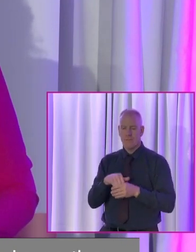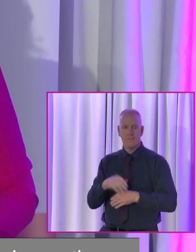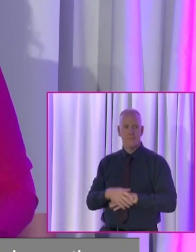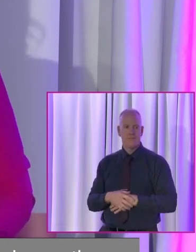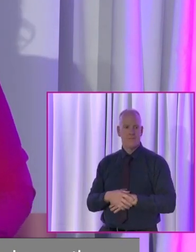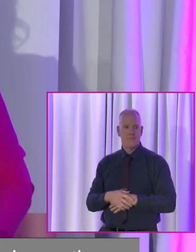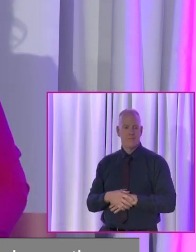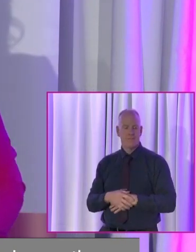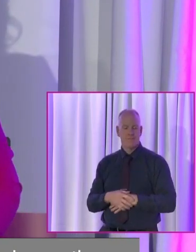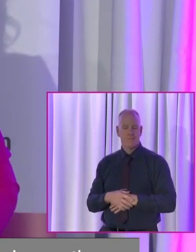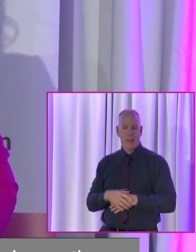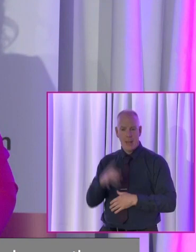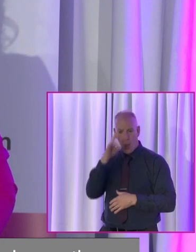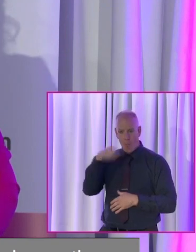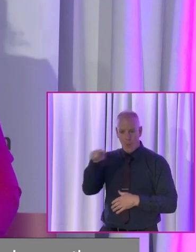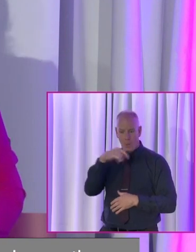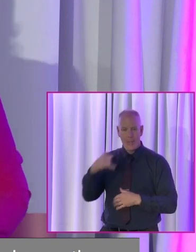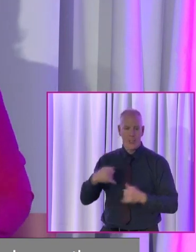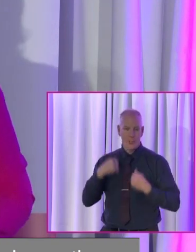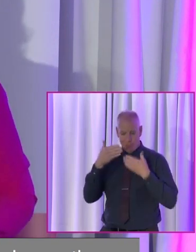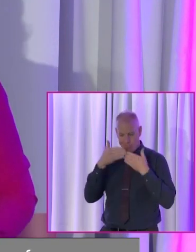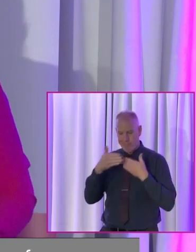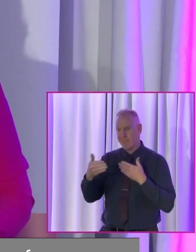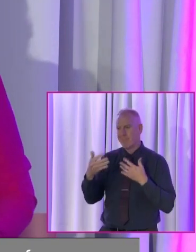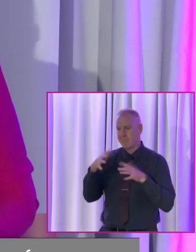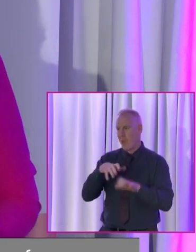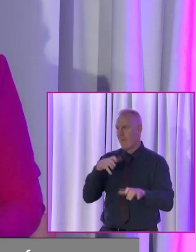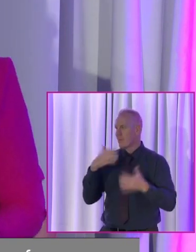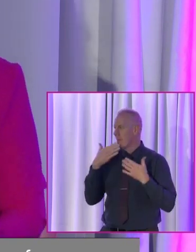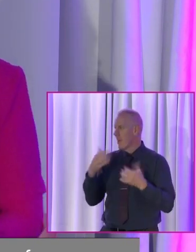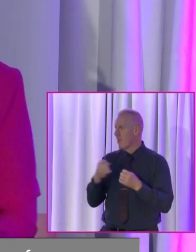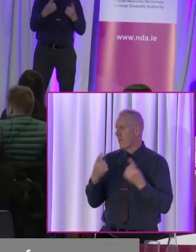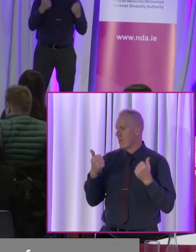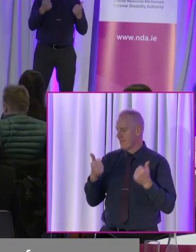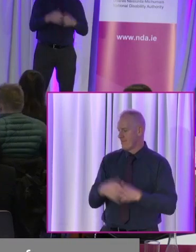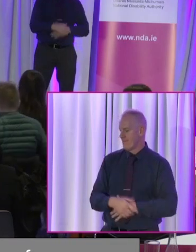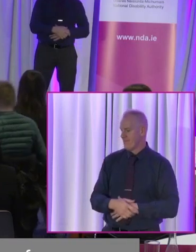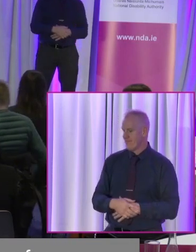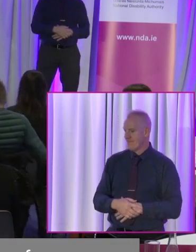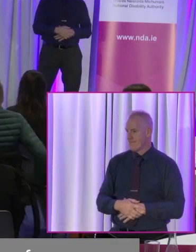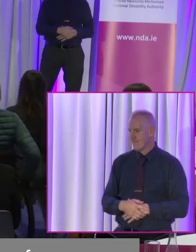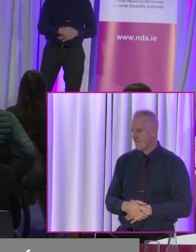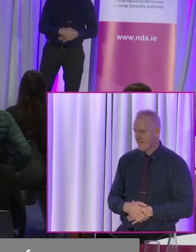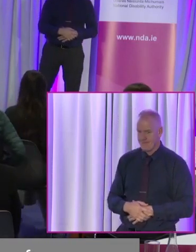and I hope you enjoy the remainder of the conference. Thank you very much.